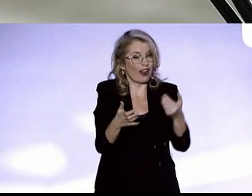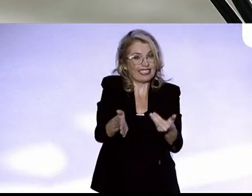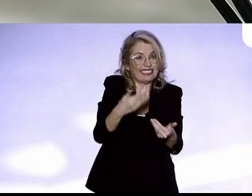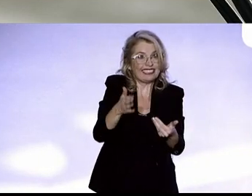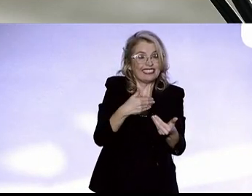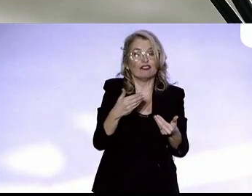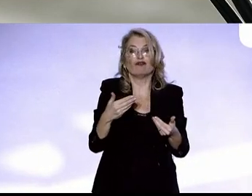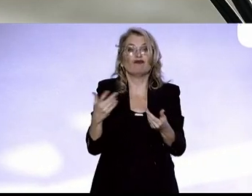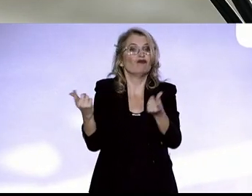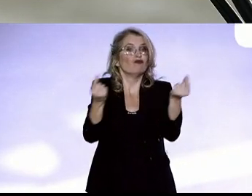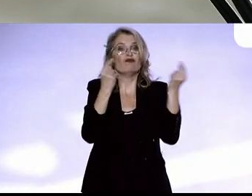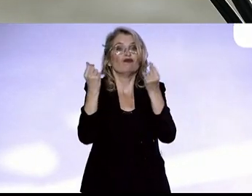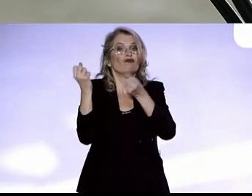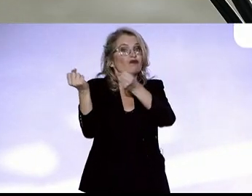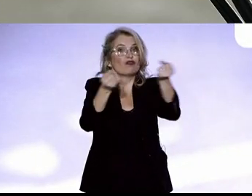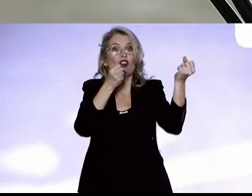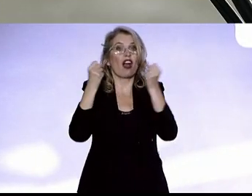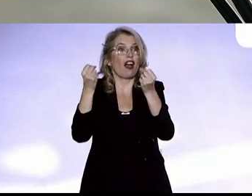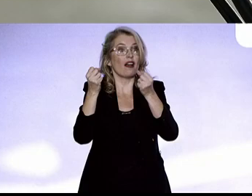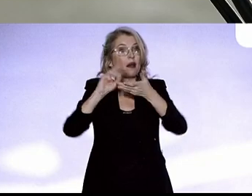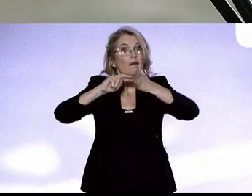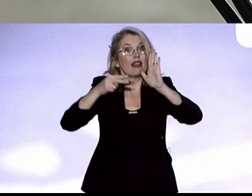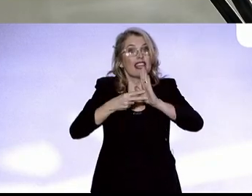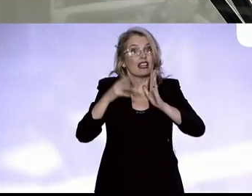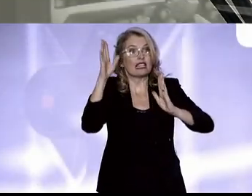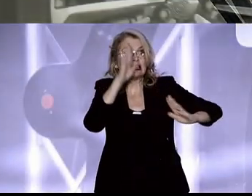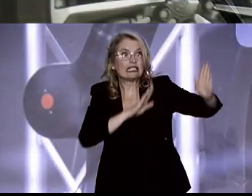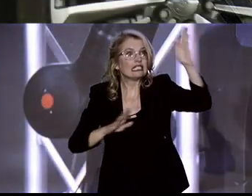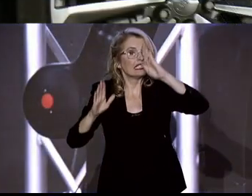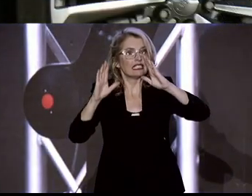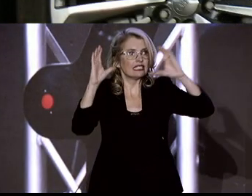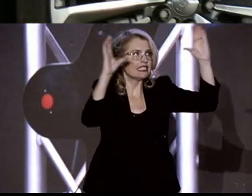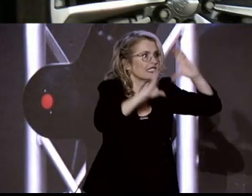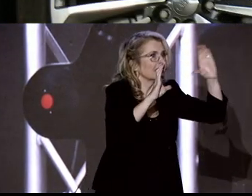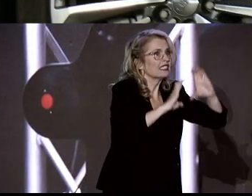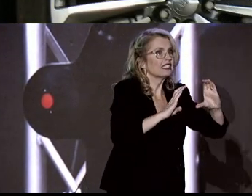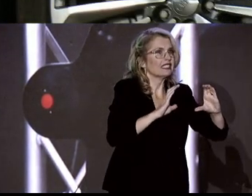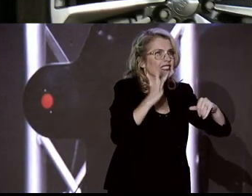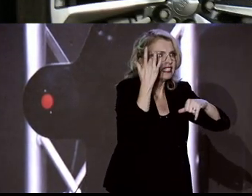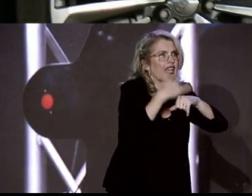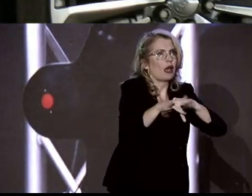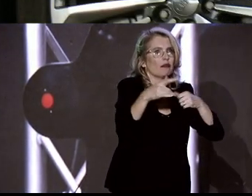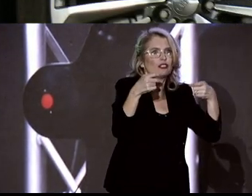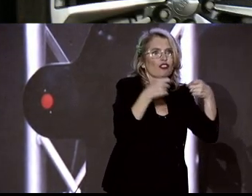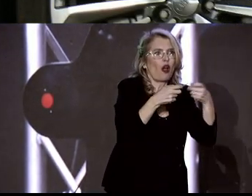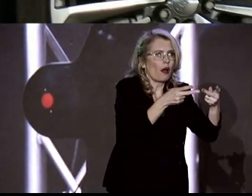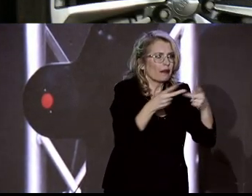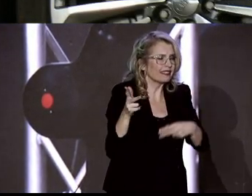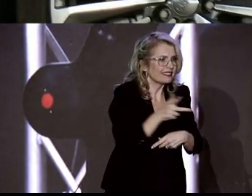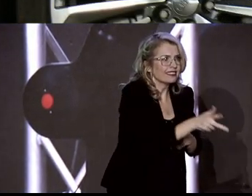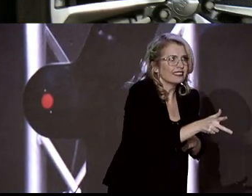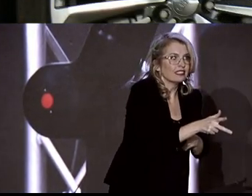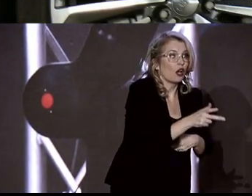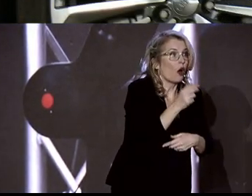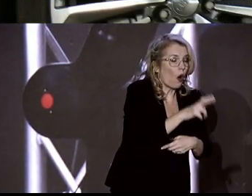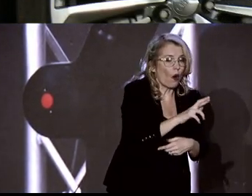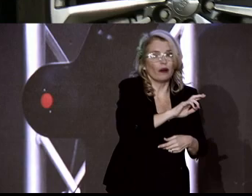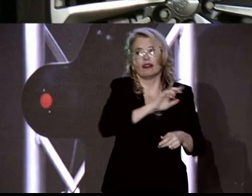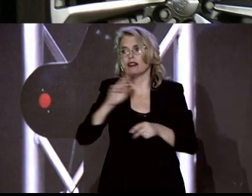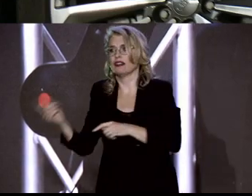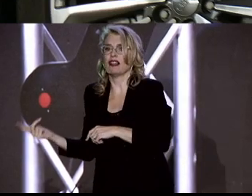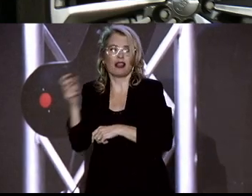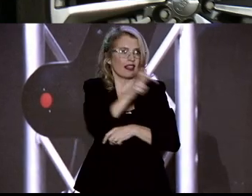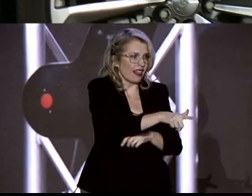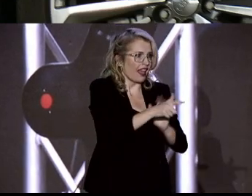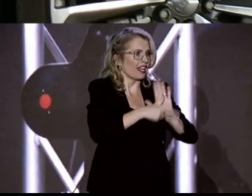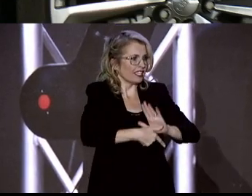out and about. You don't have to worry about finding an empty charging spot or returning at an